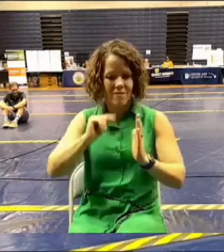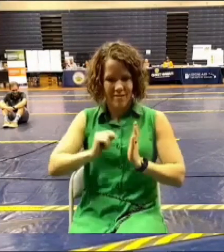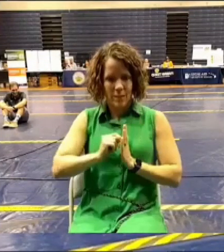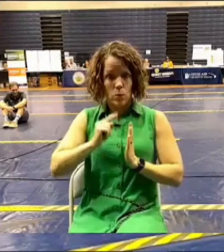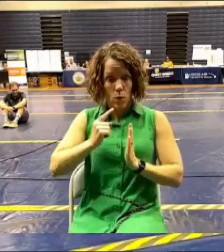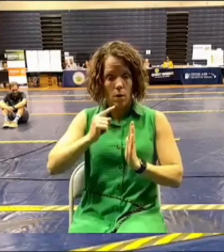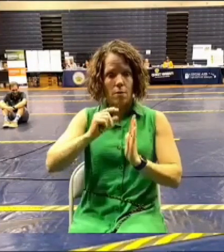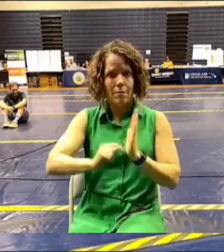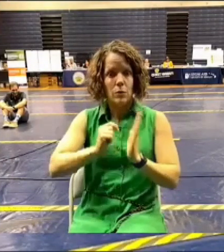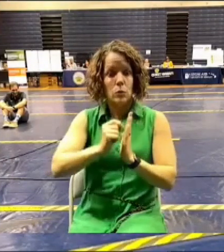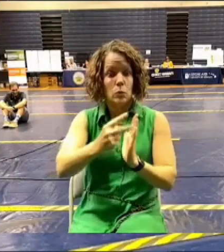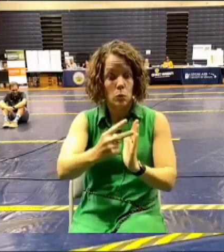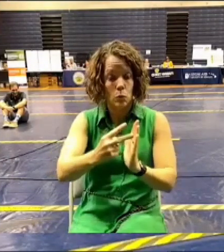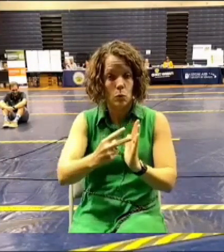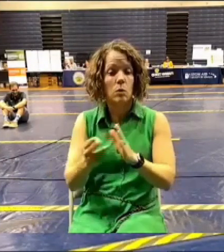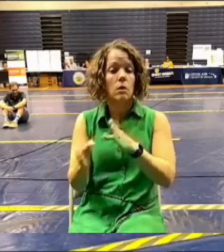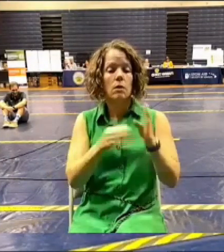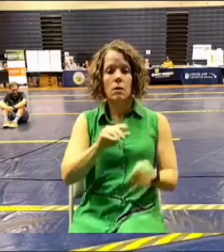Lealii,